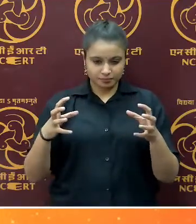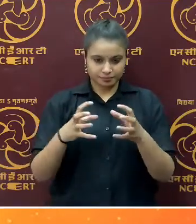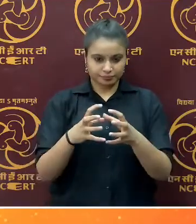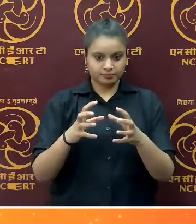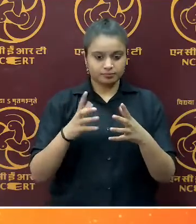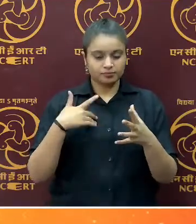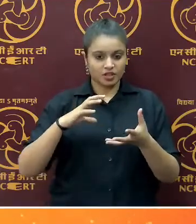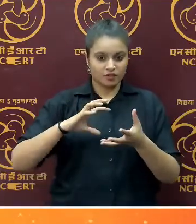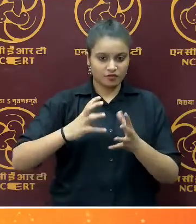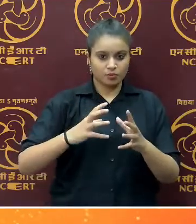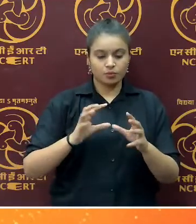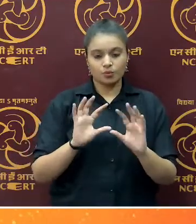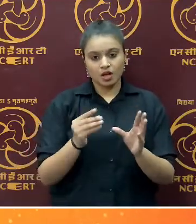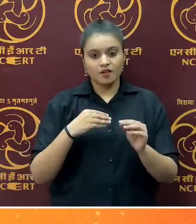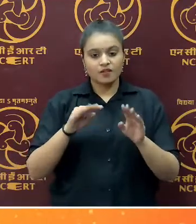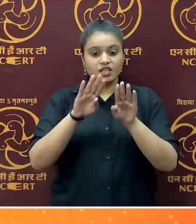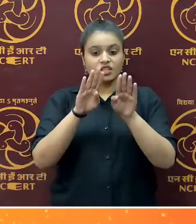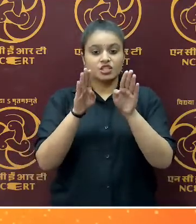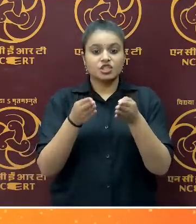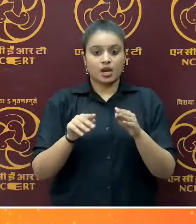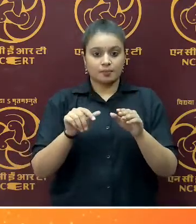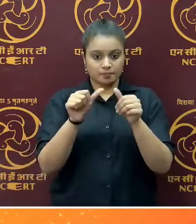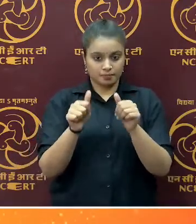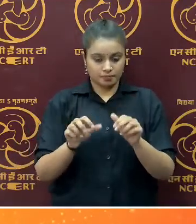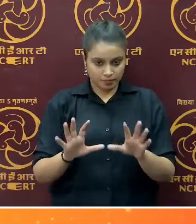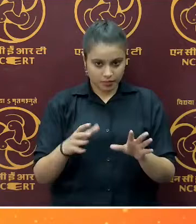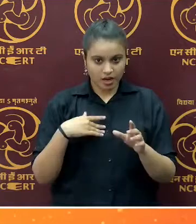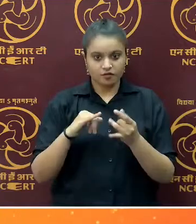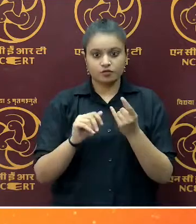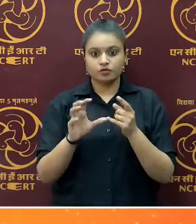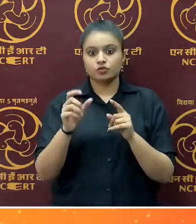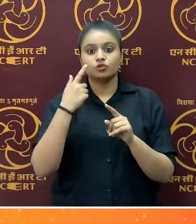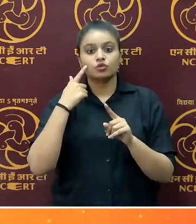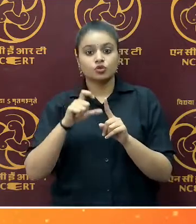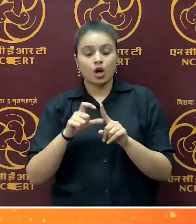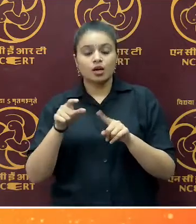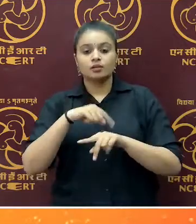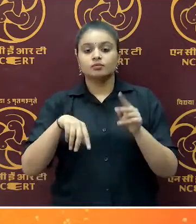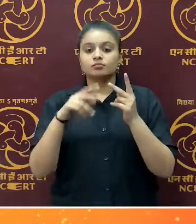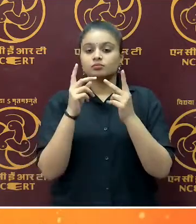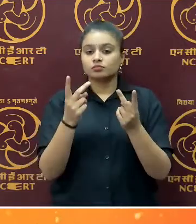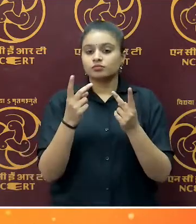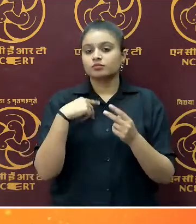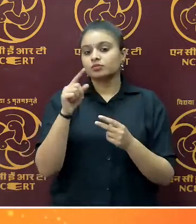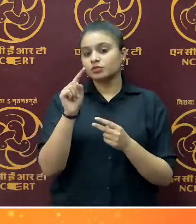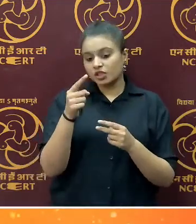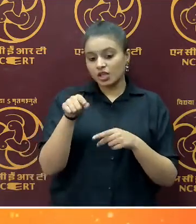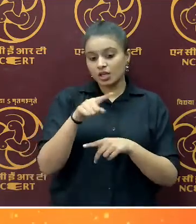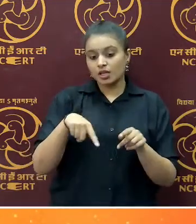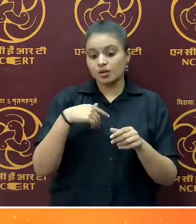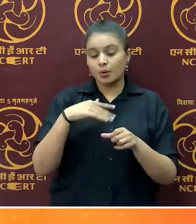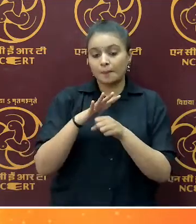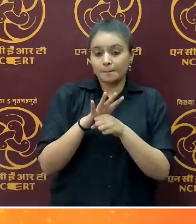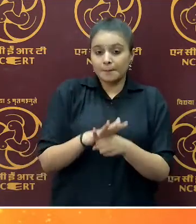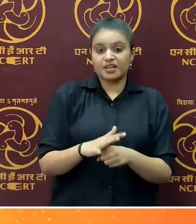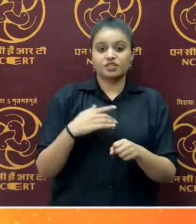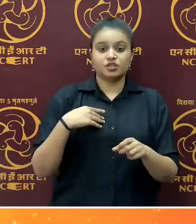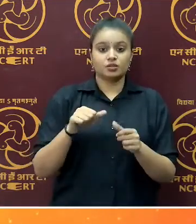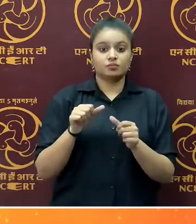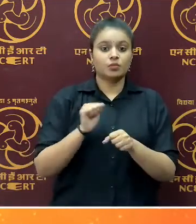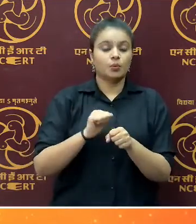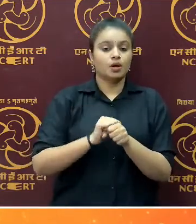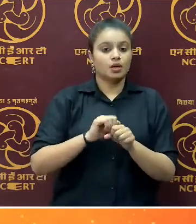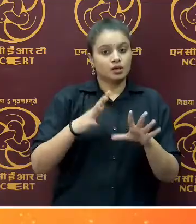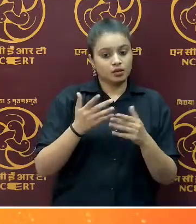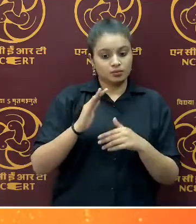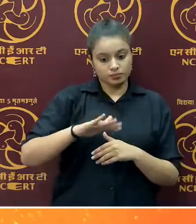are rigid. There's a shape to solids. So we'll first see how pressure is acting in solids. Okay. Then we'll